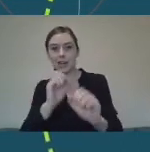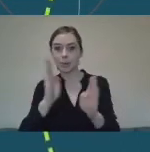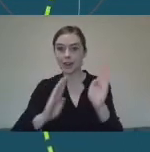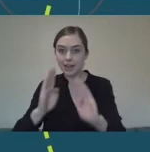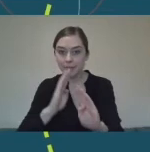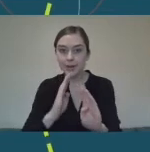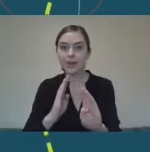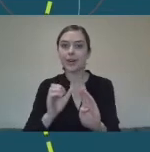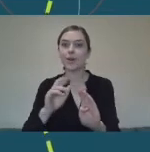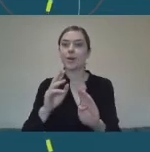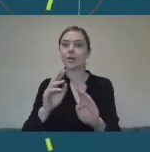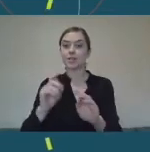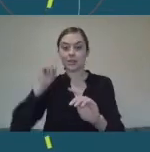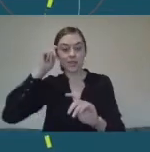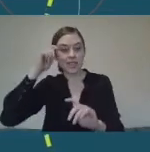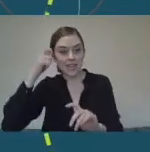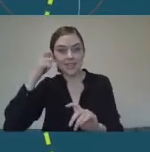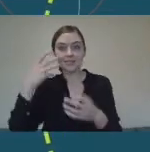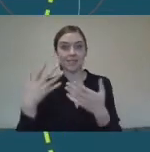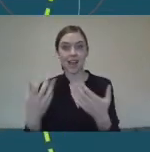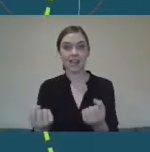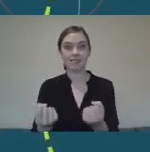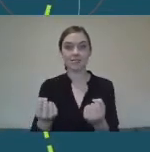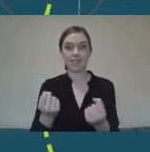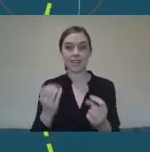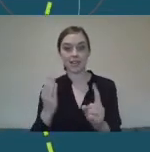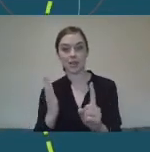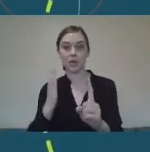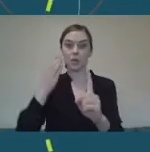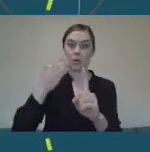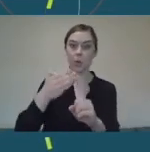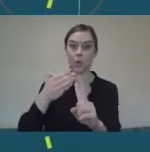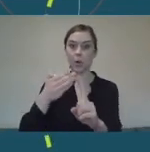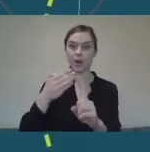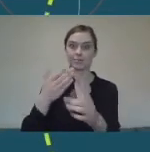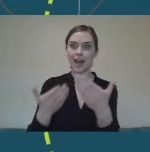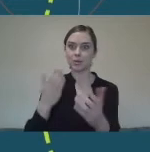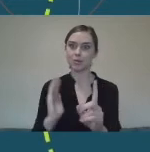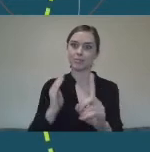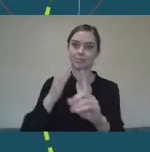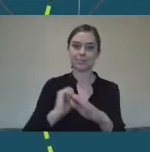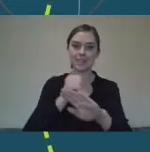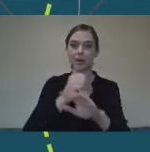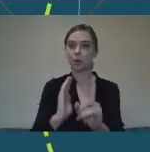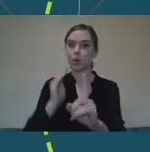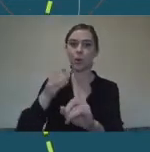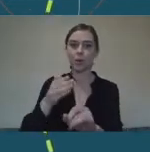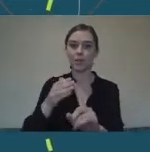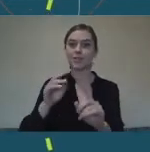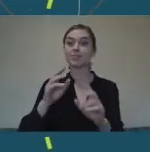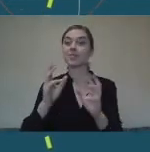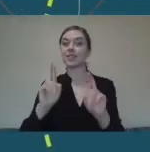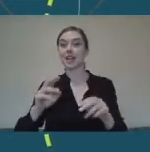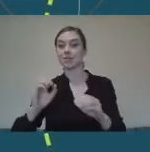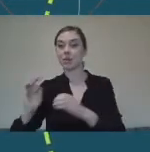and post testing. It has a whole goal setting section. It provides participants with regular updates. It could be hooked up